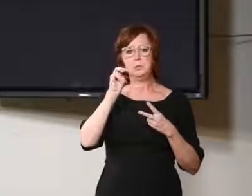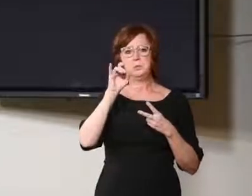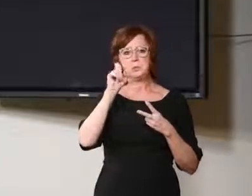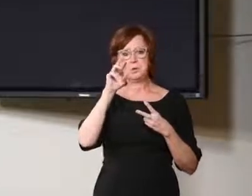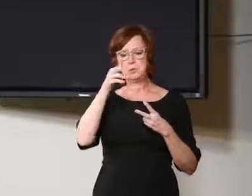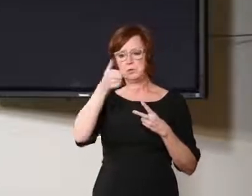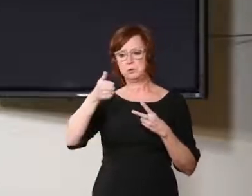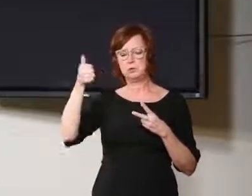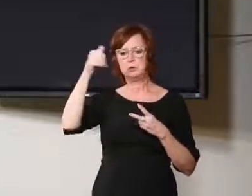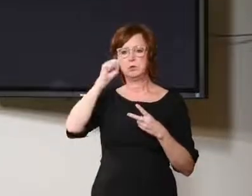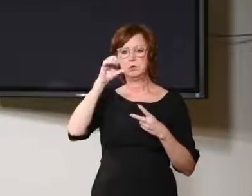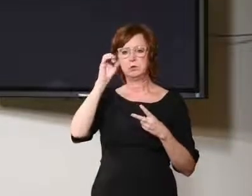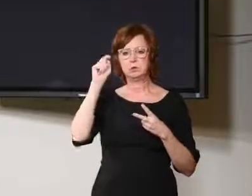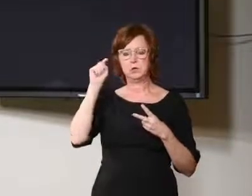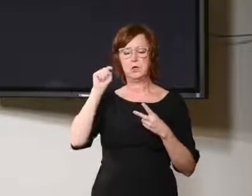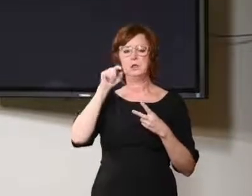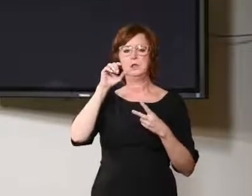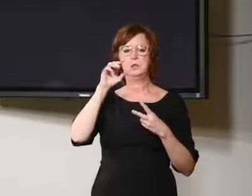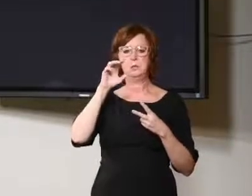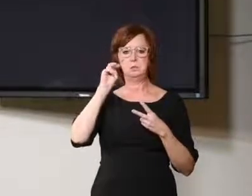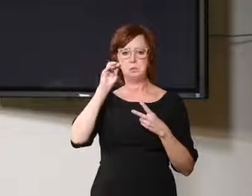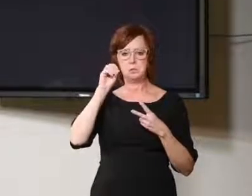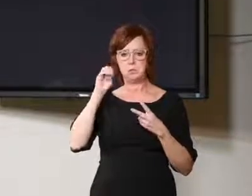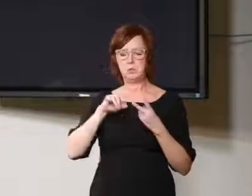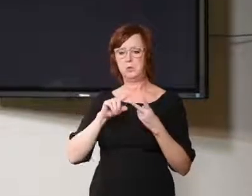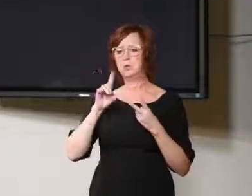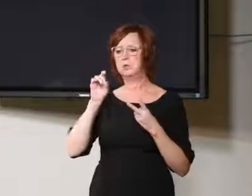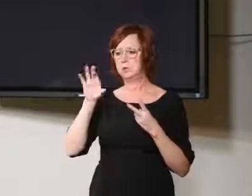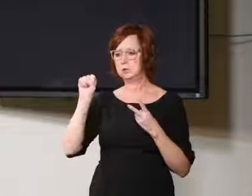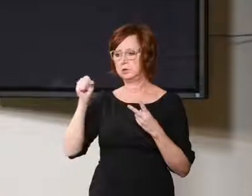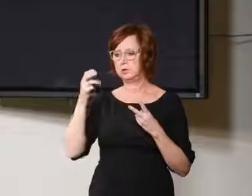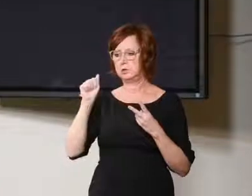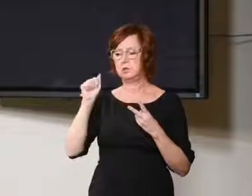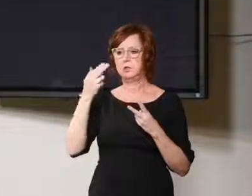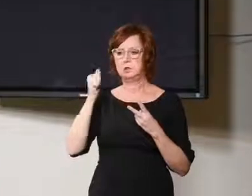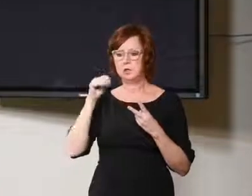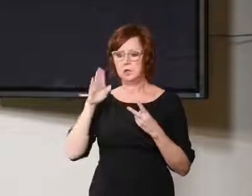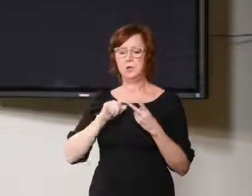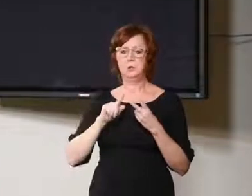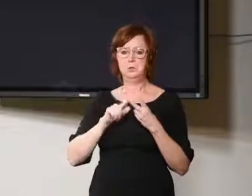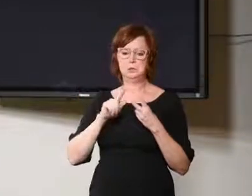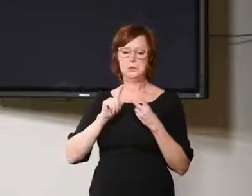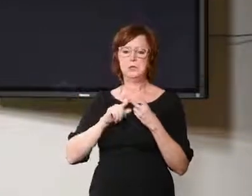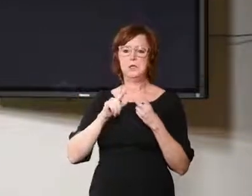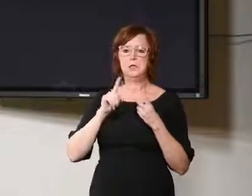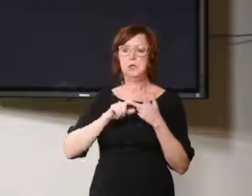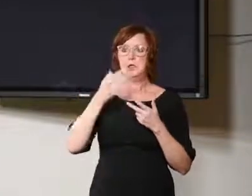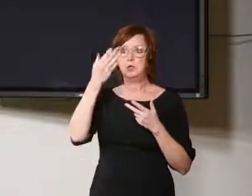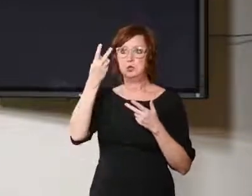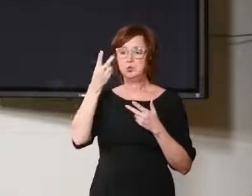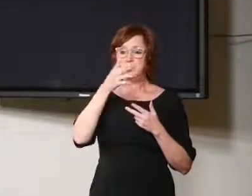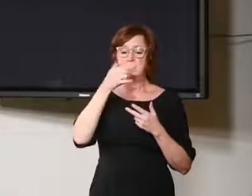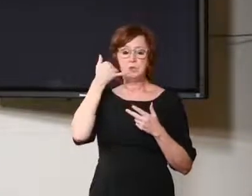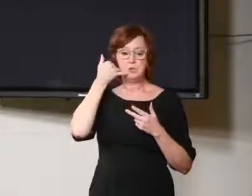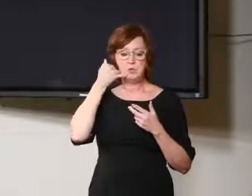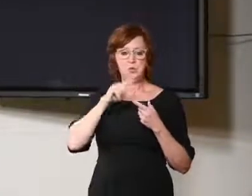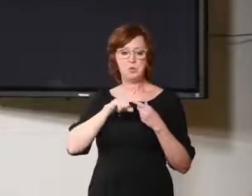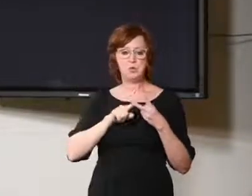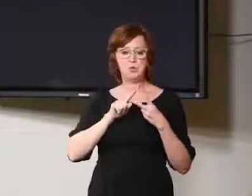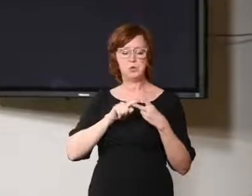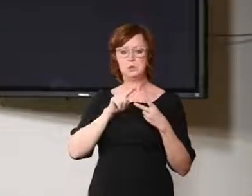On the phone, we have Scott Livingston, SHA CEO, and Dr. Susan Shaw, SHA Chief Medical Health